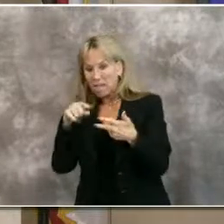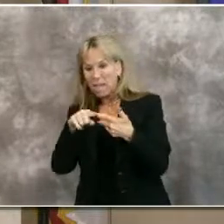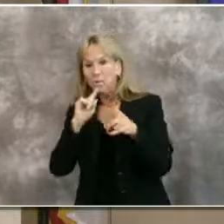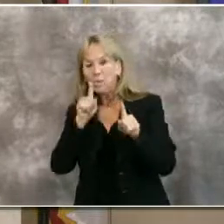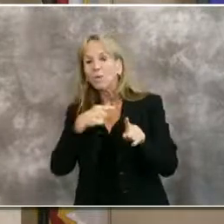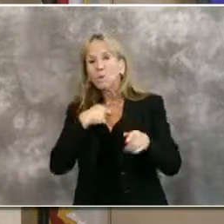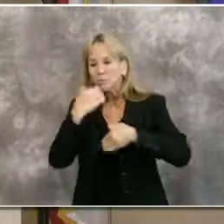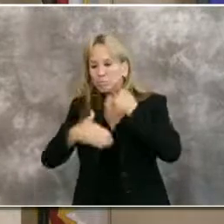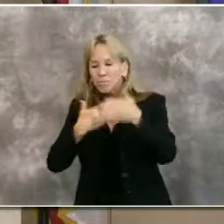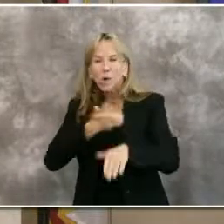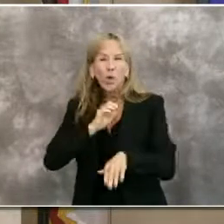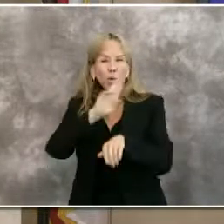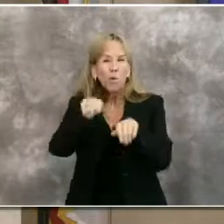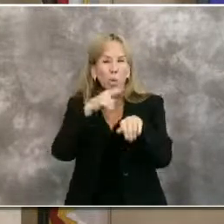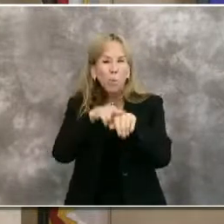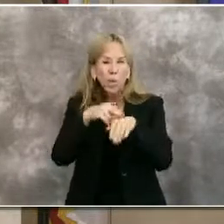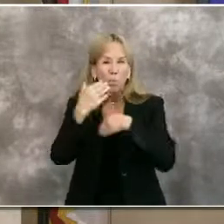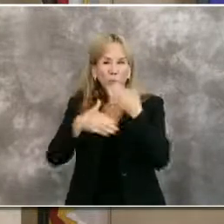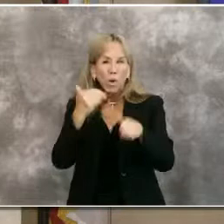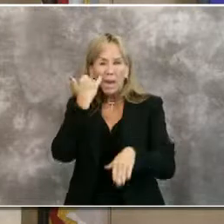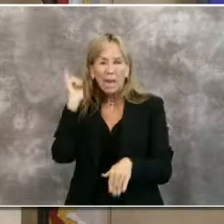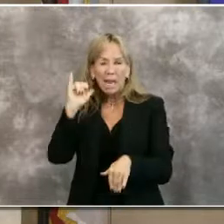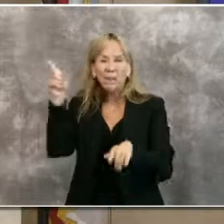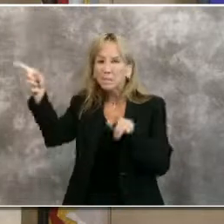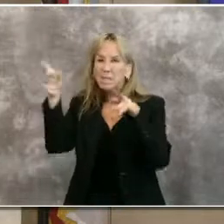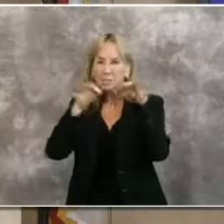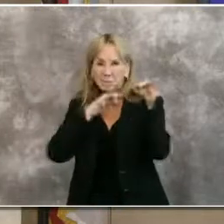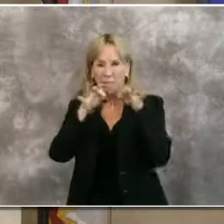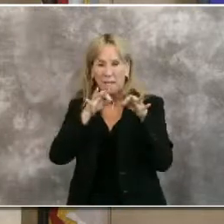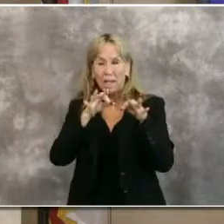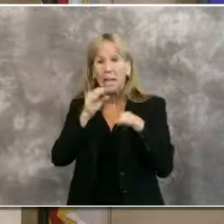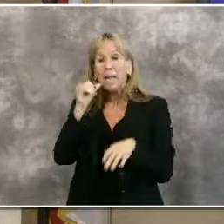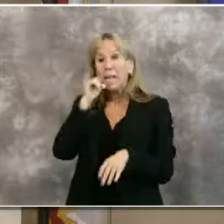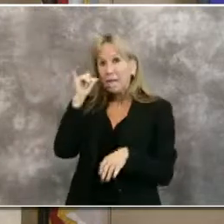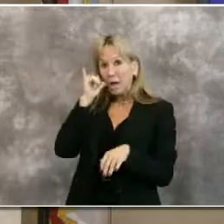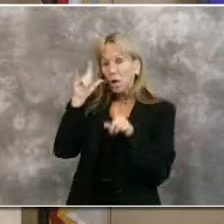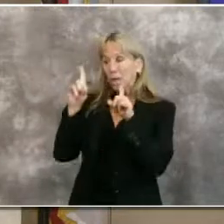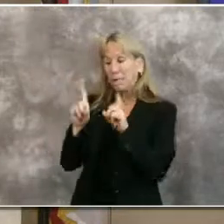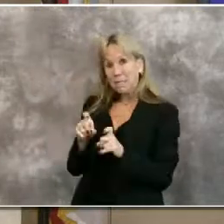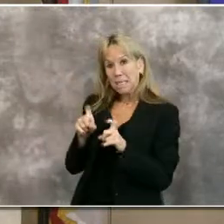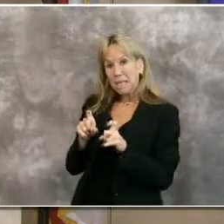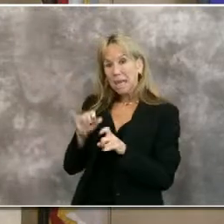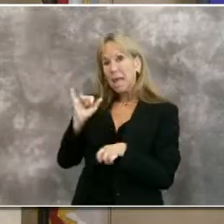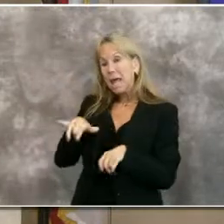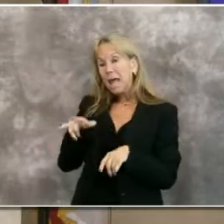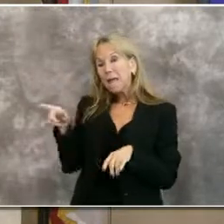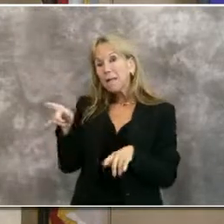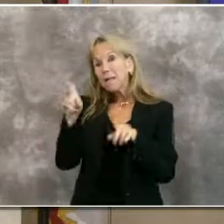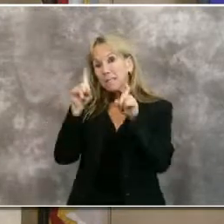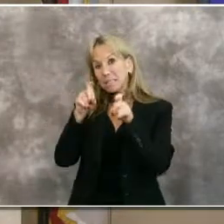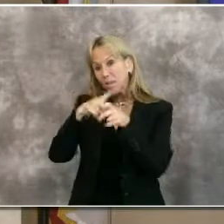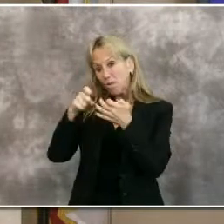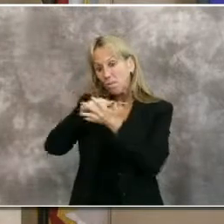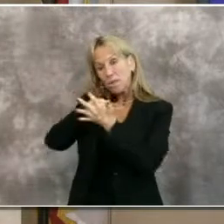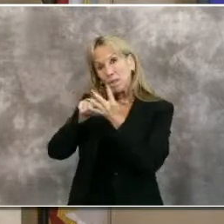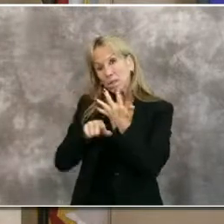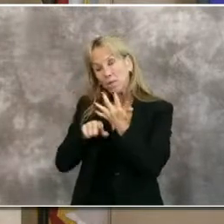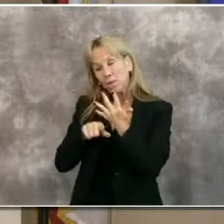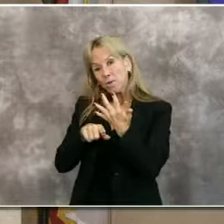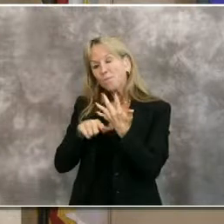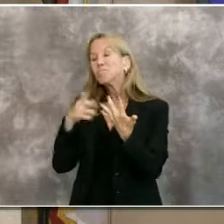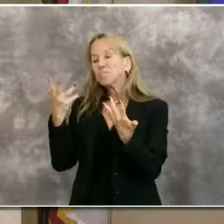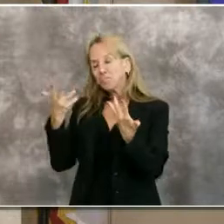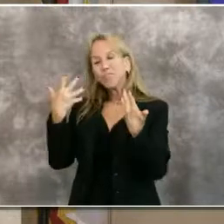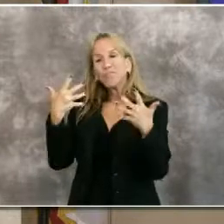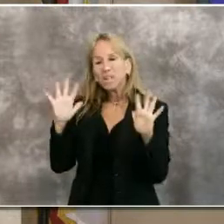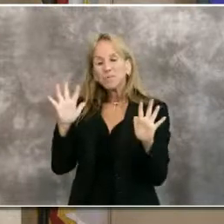is. And that testing occurred yesterday, and the results came back today, which resulted in these the